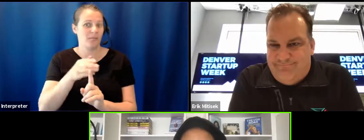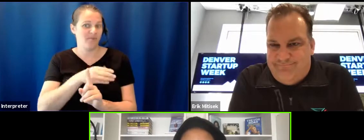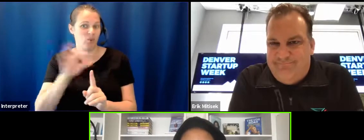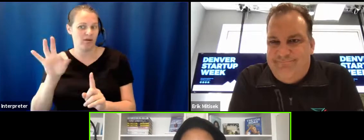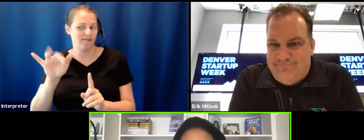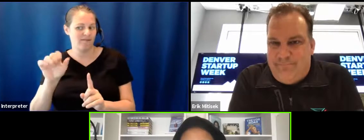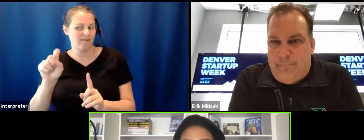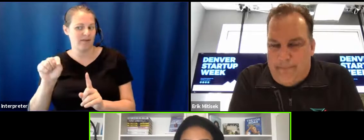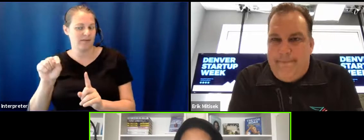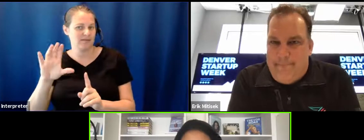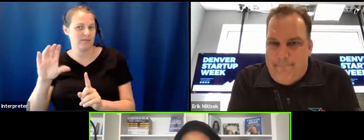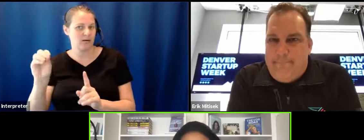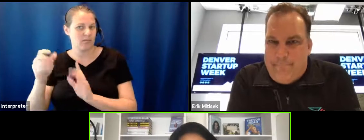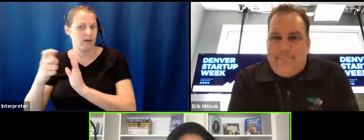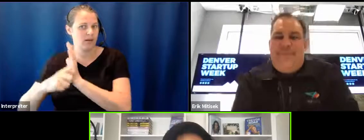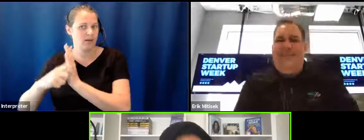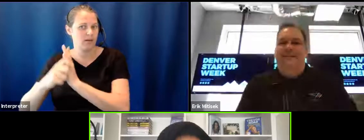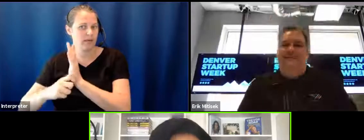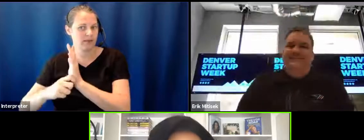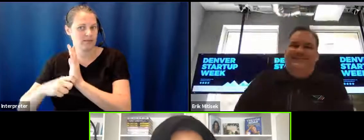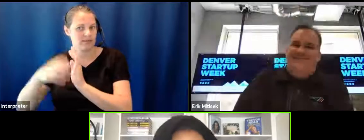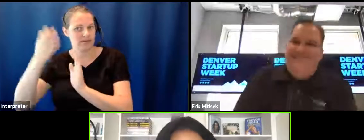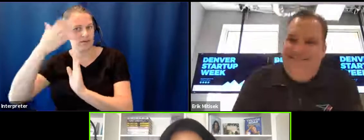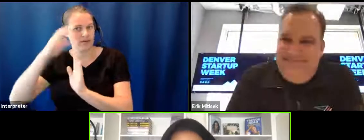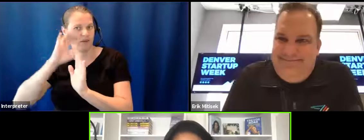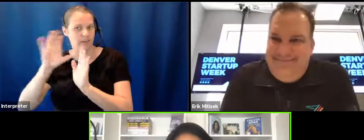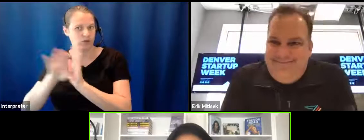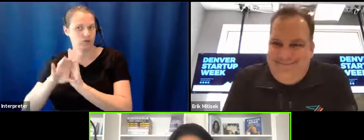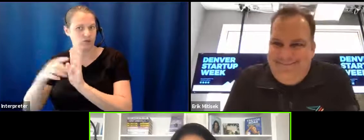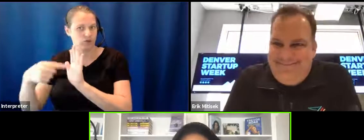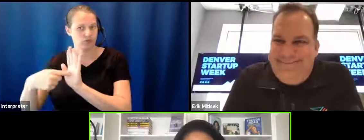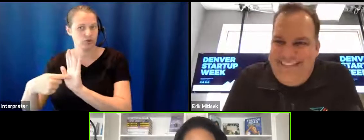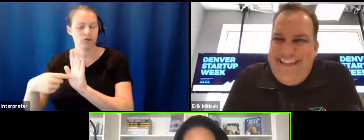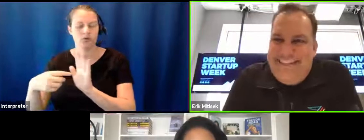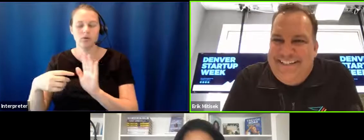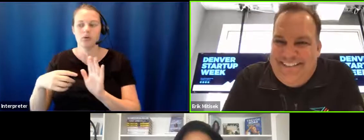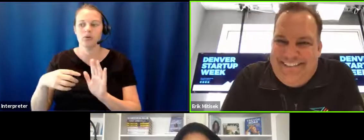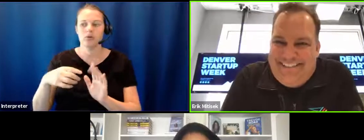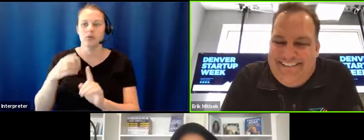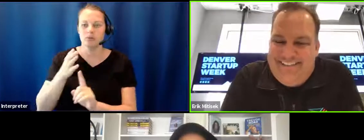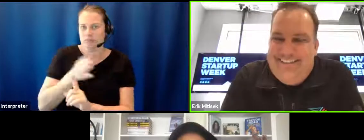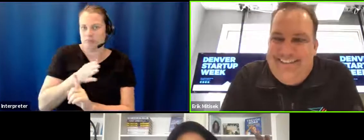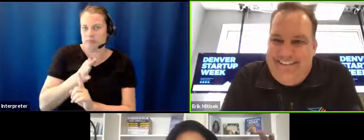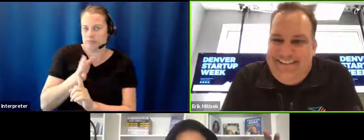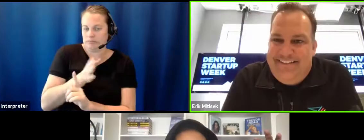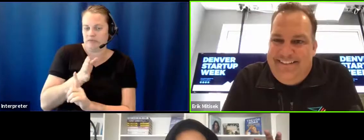So it was almost like I kind of willed it to happen almost, right? Yeah. So